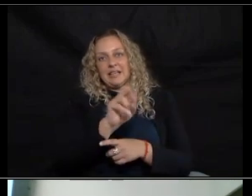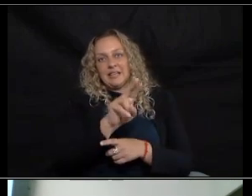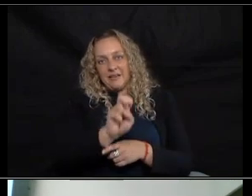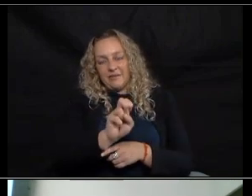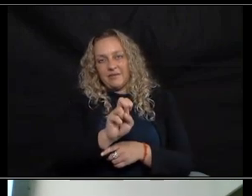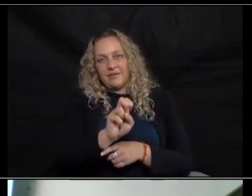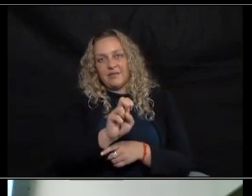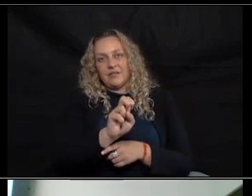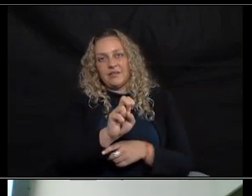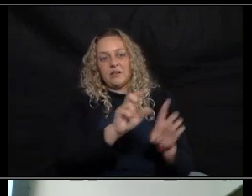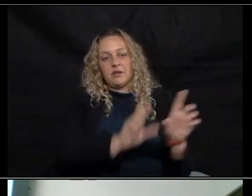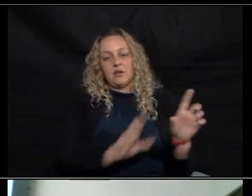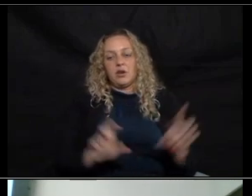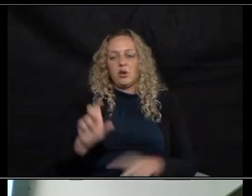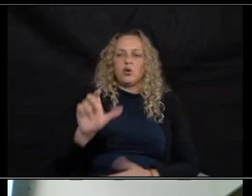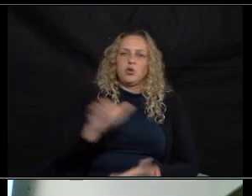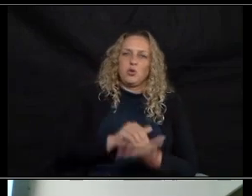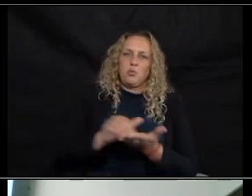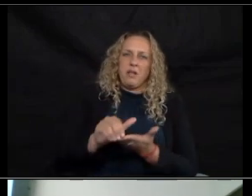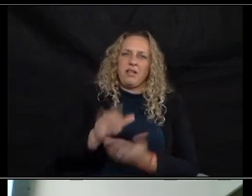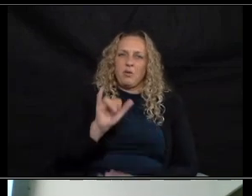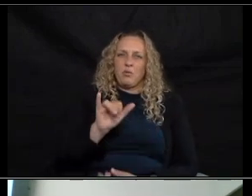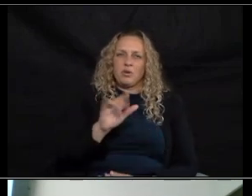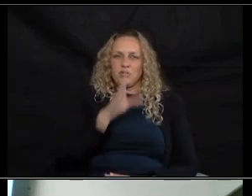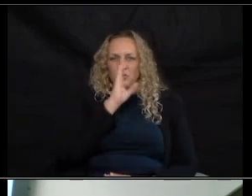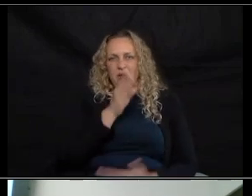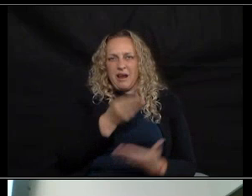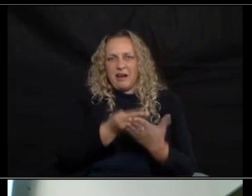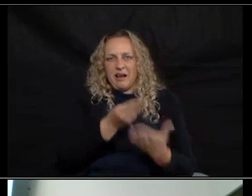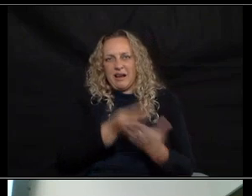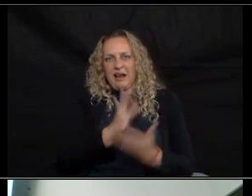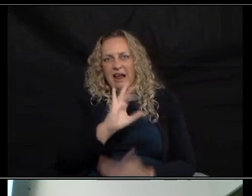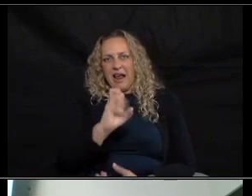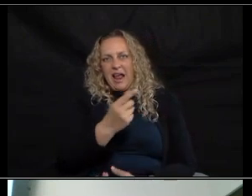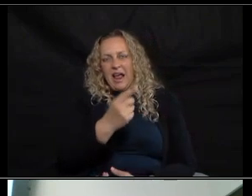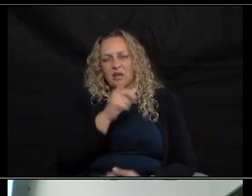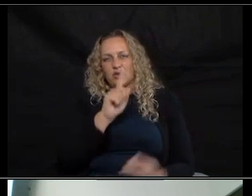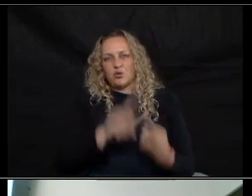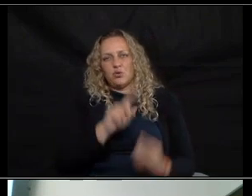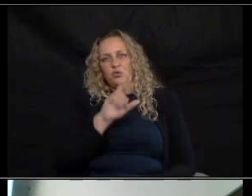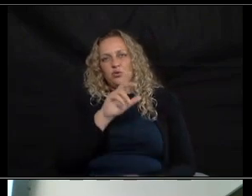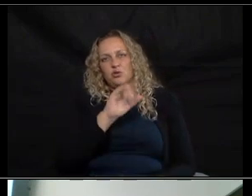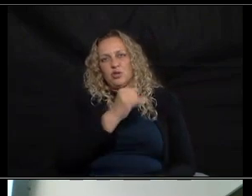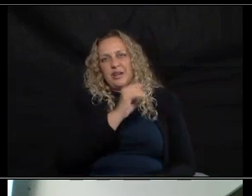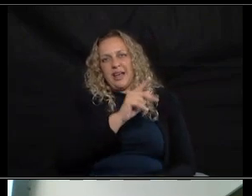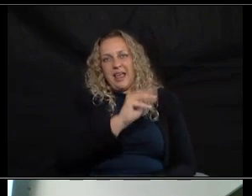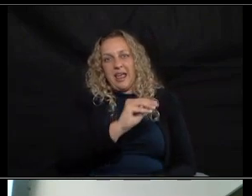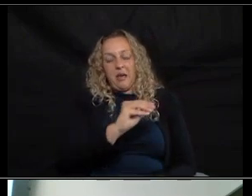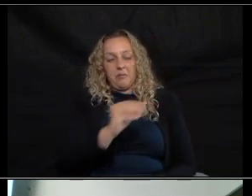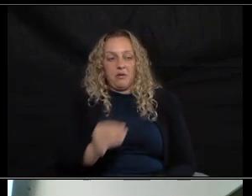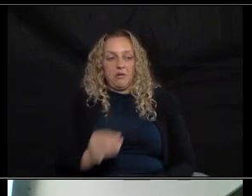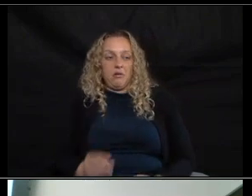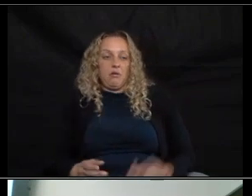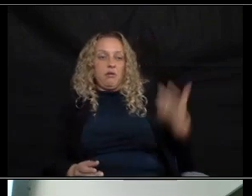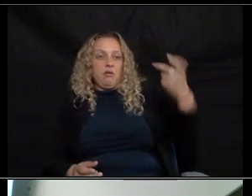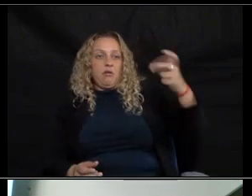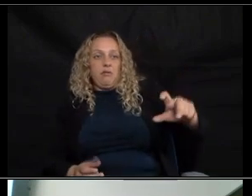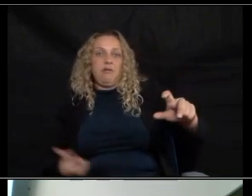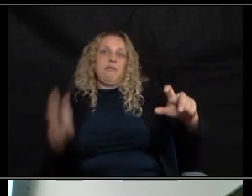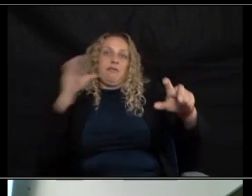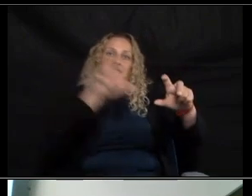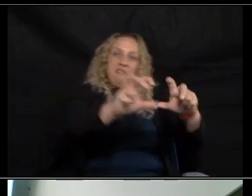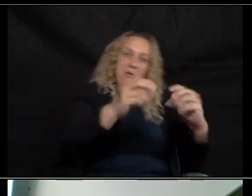of that was direct cash to JKM. So the idea of doubling down is not going to work for me. And at some